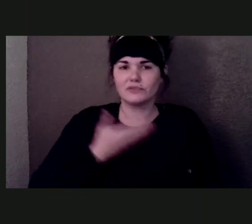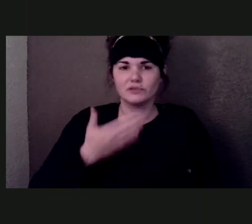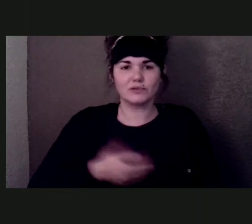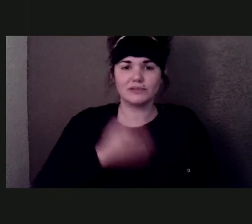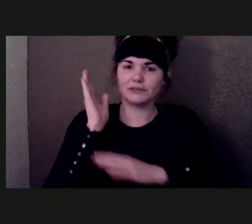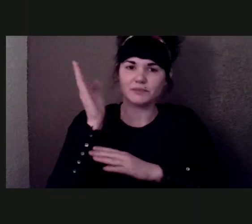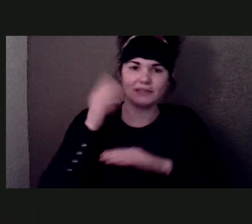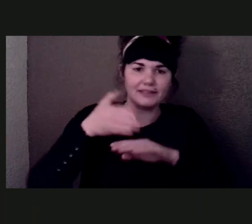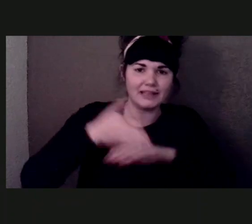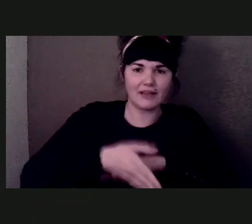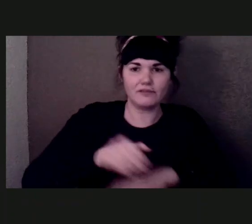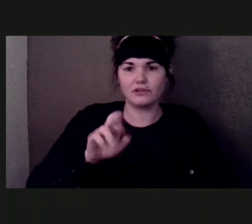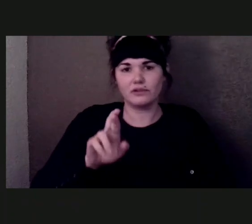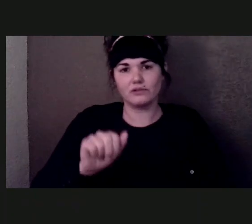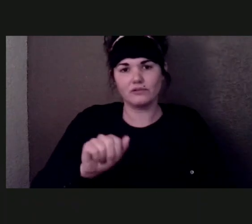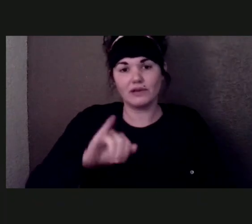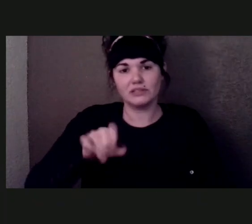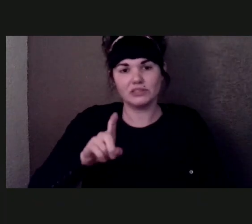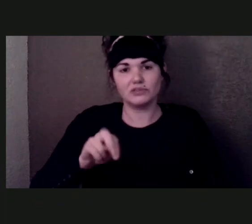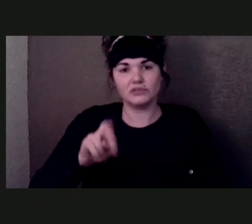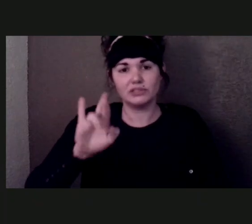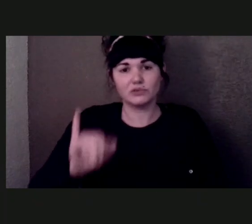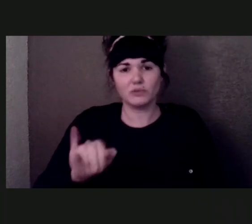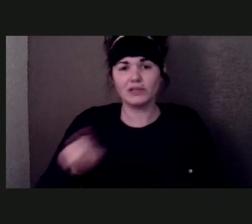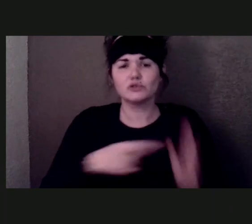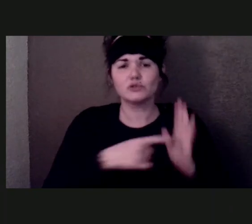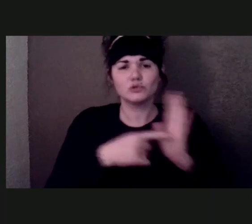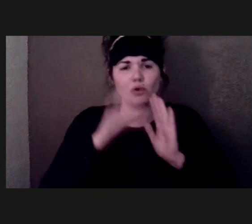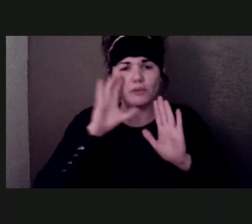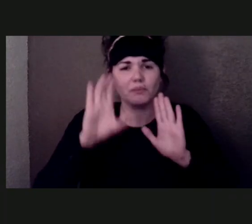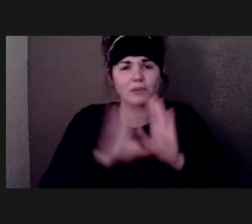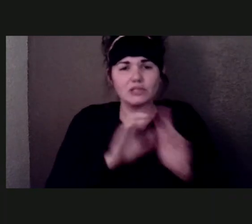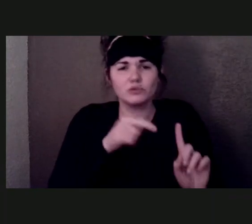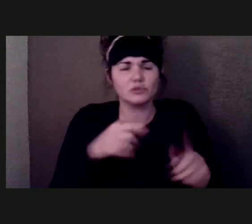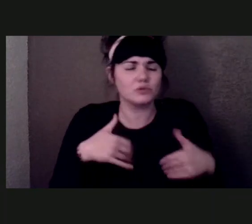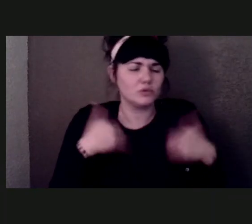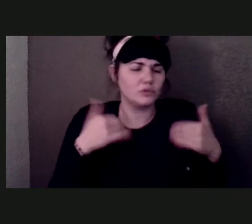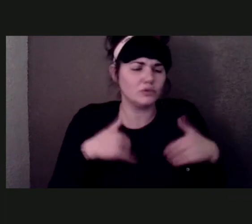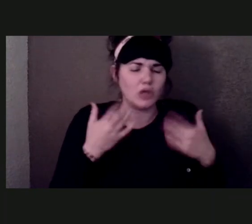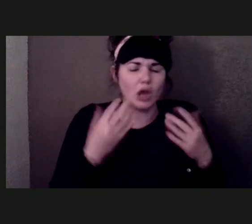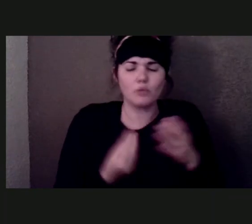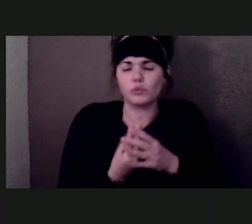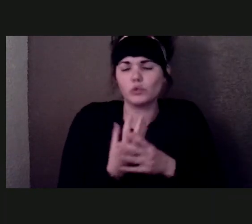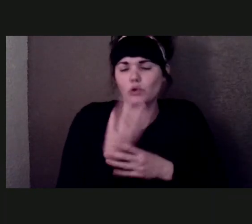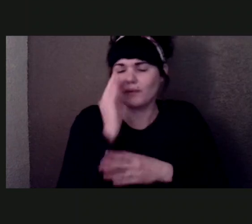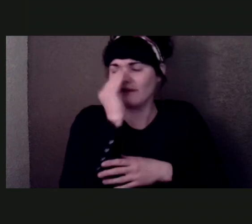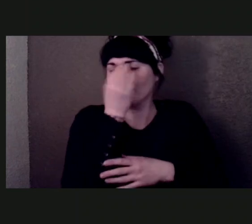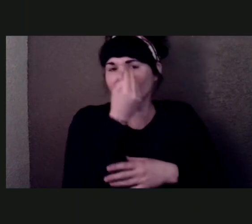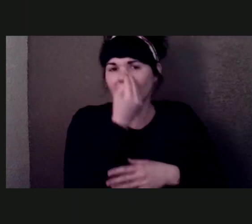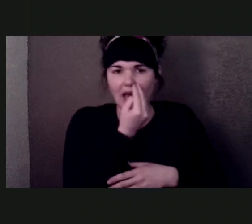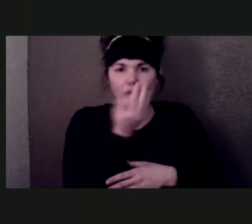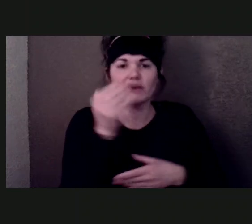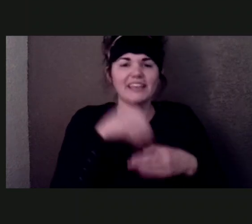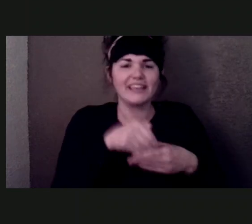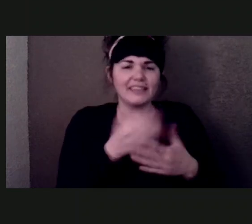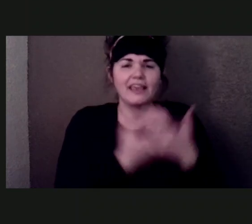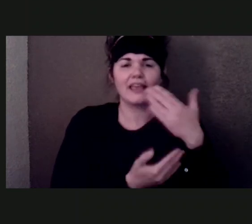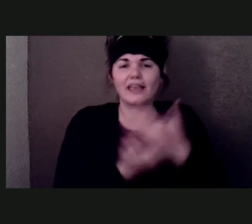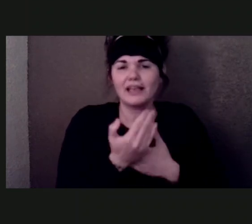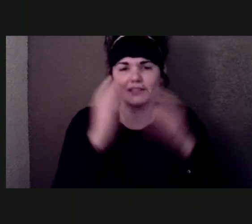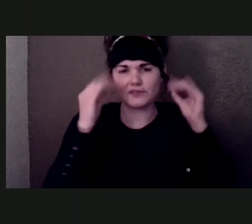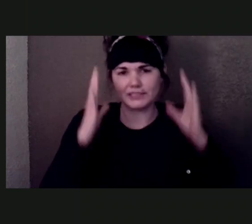picture of her when she was just a little blooming flower in the hands of a teacher. Uh, so my name is Jametta Lilly,